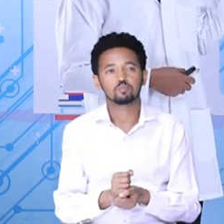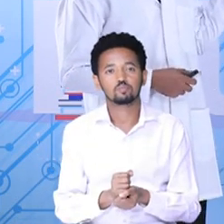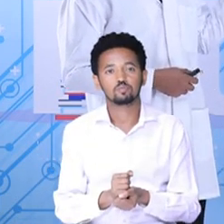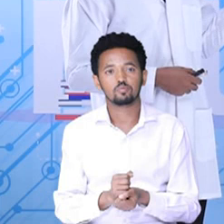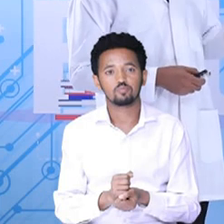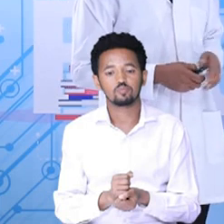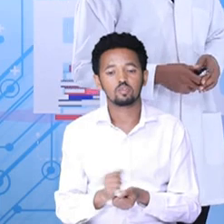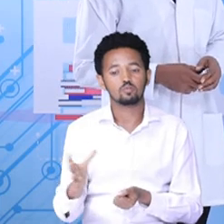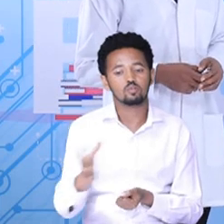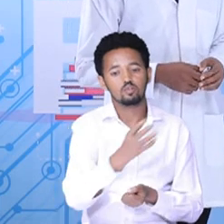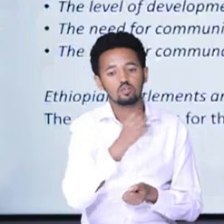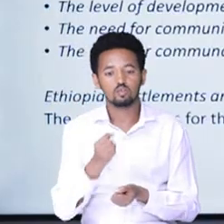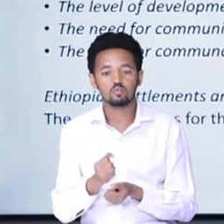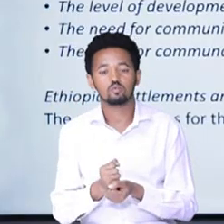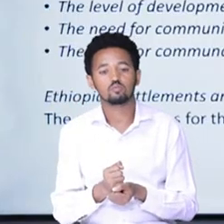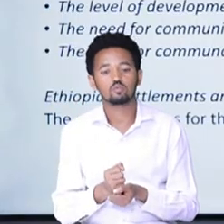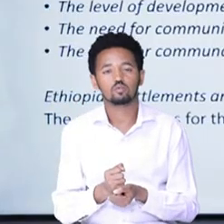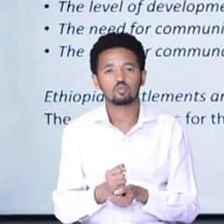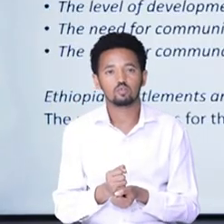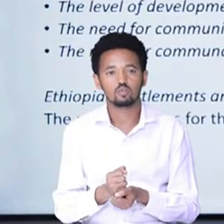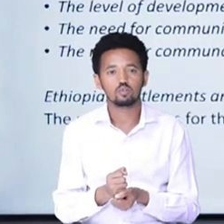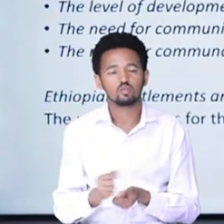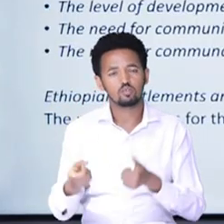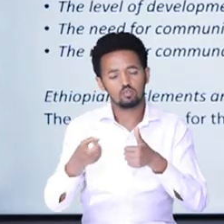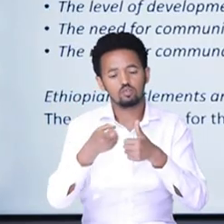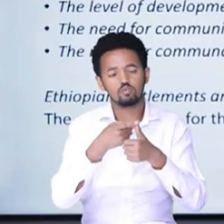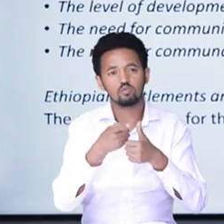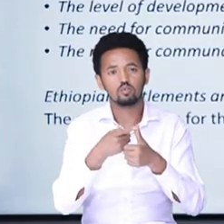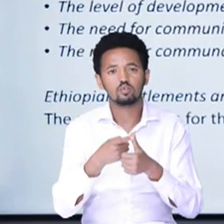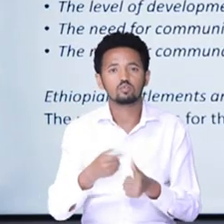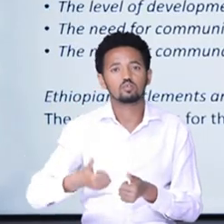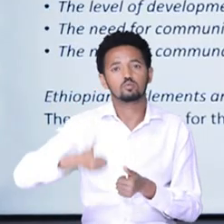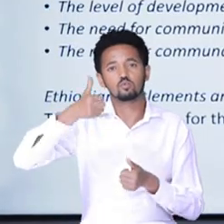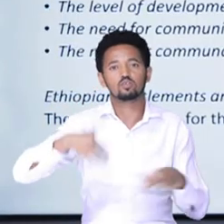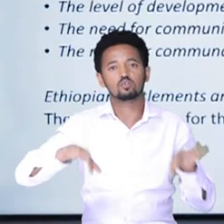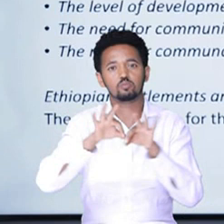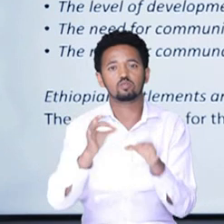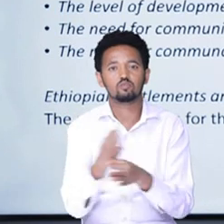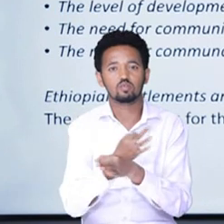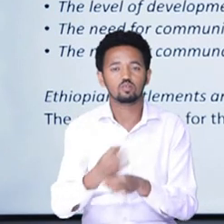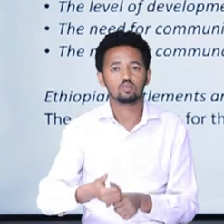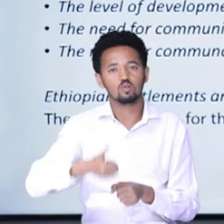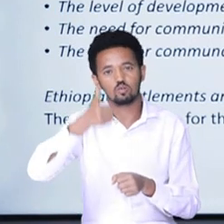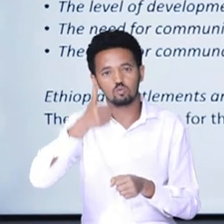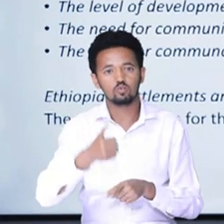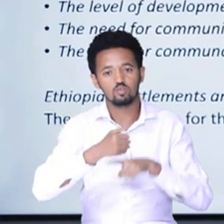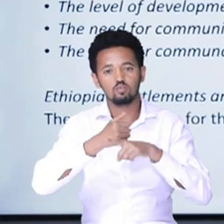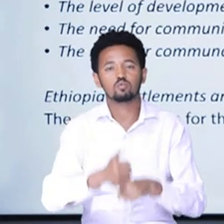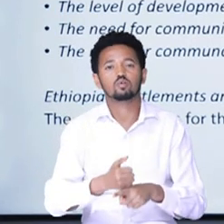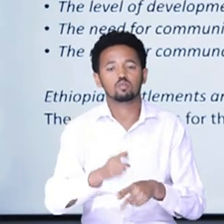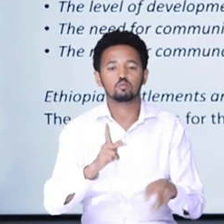if you take relief is the first major important factor which affects the distribution